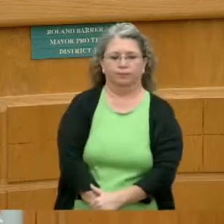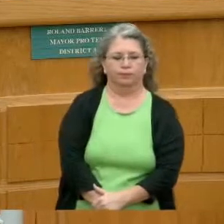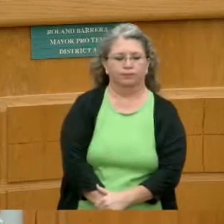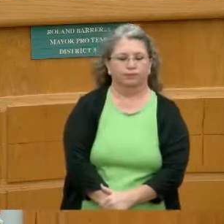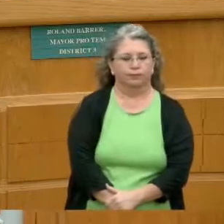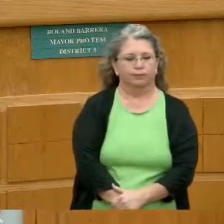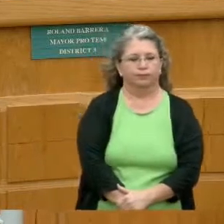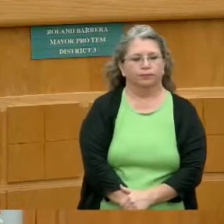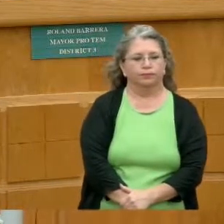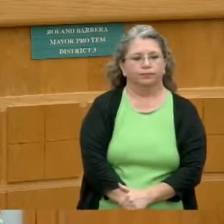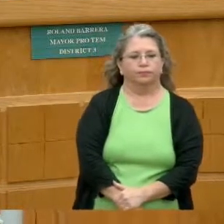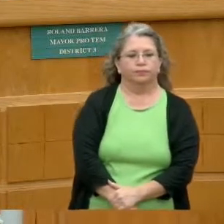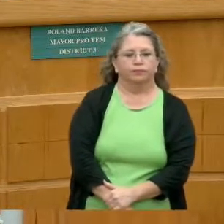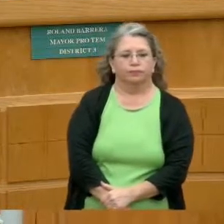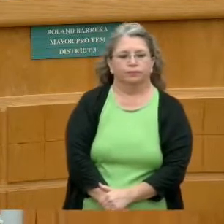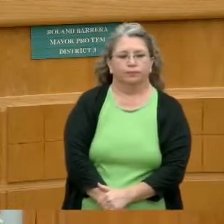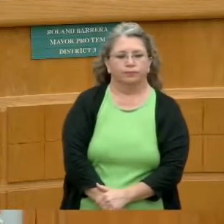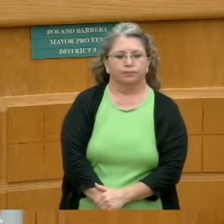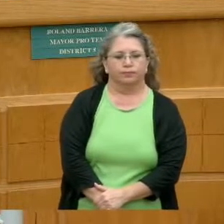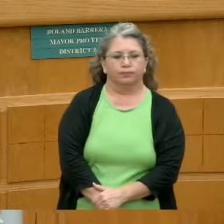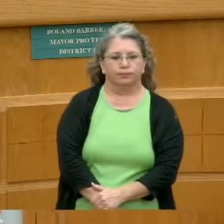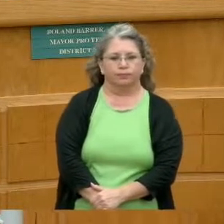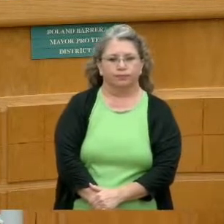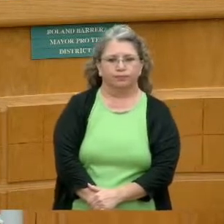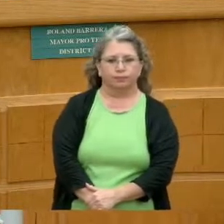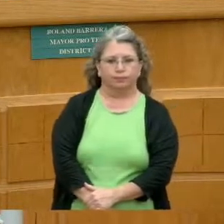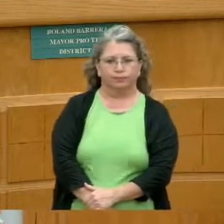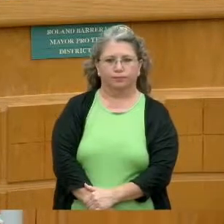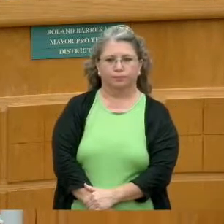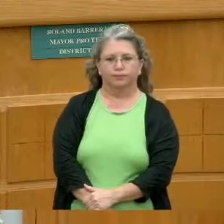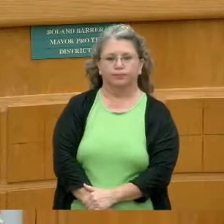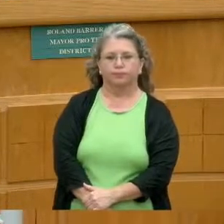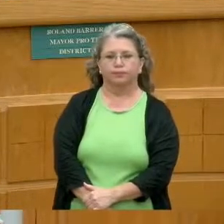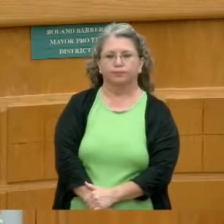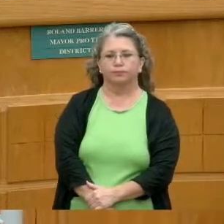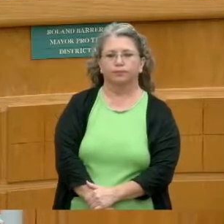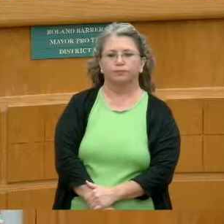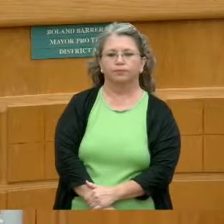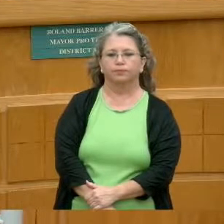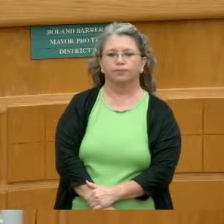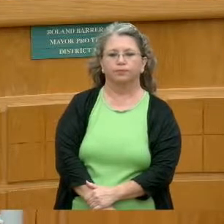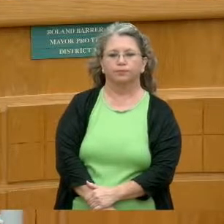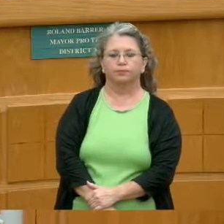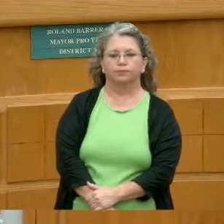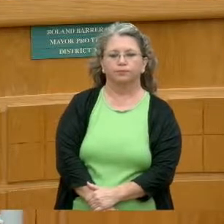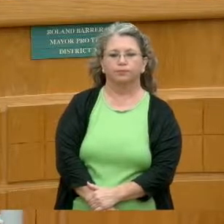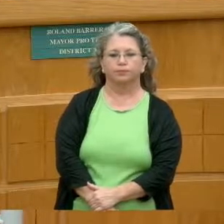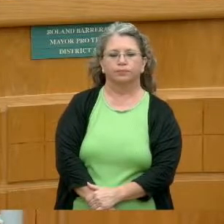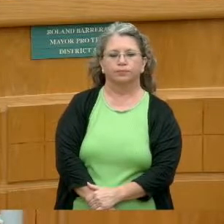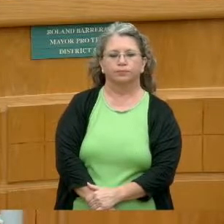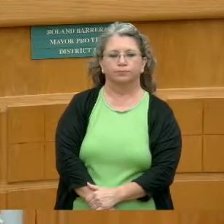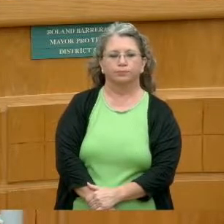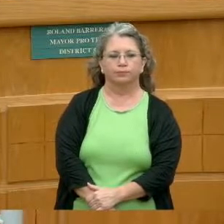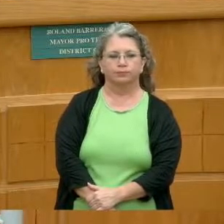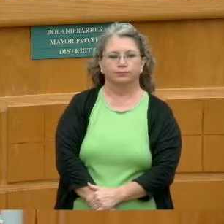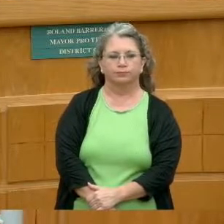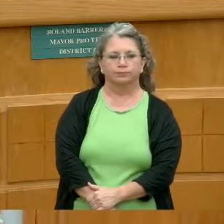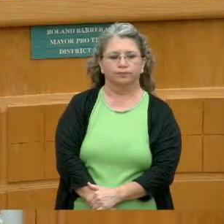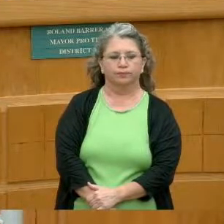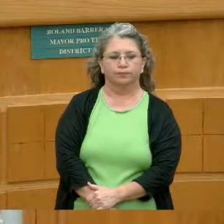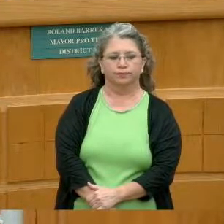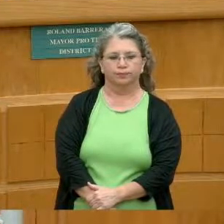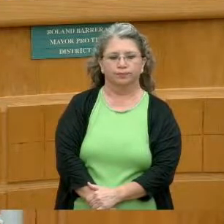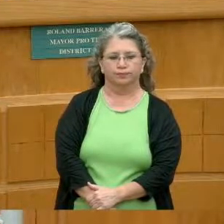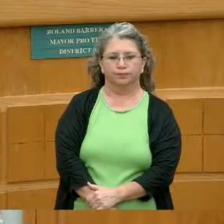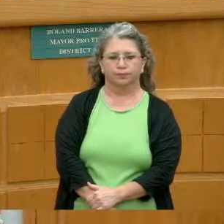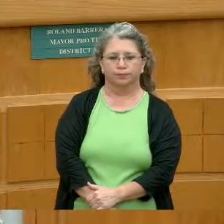son mujeres. La mayoría se encuentran en el rango de edades entre 40 y 49 años. A la fecha se han llevado a cabo 6,738